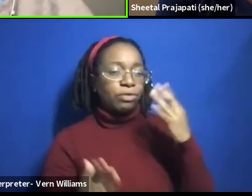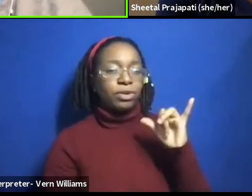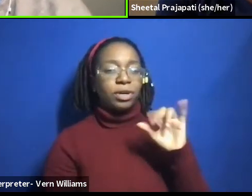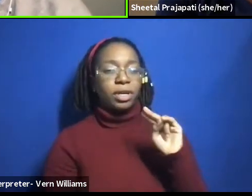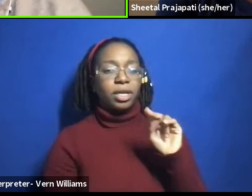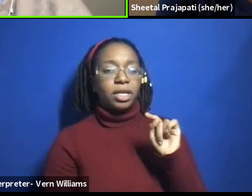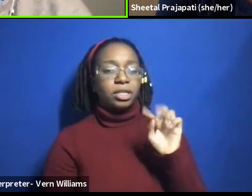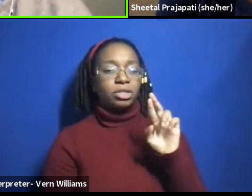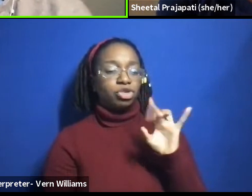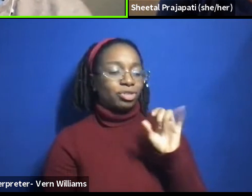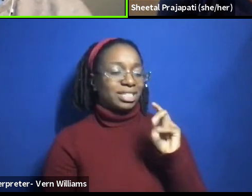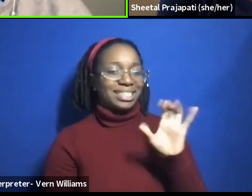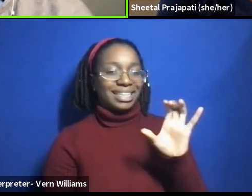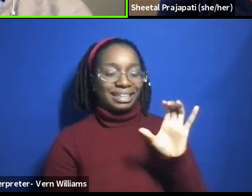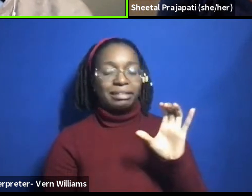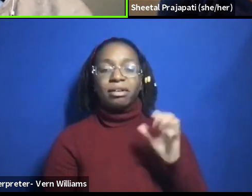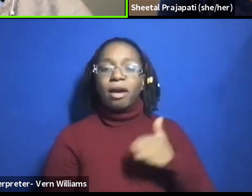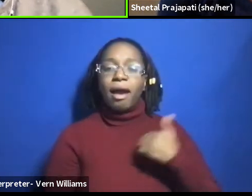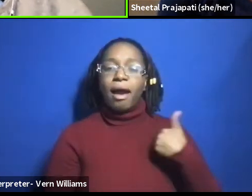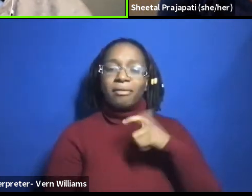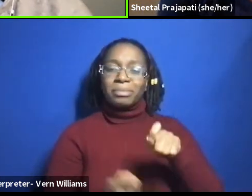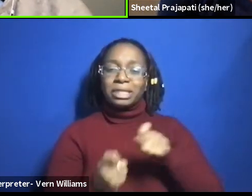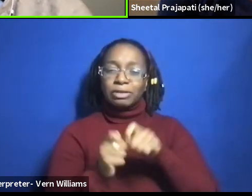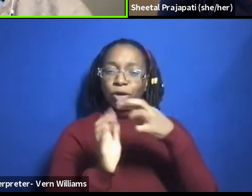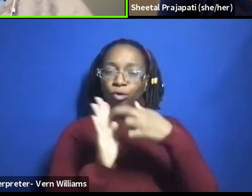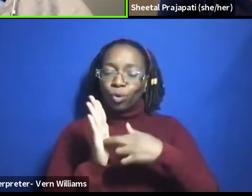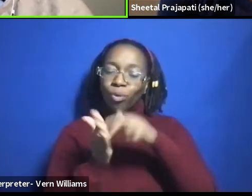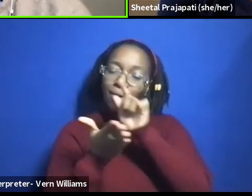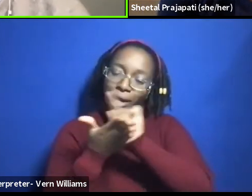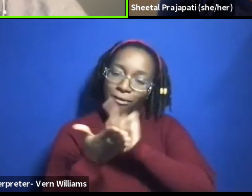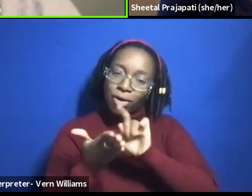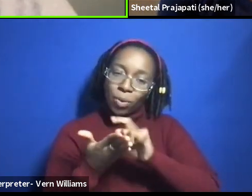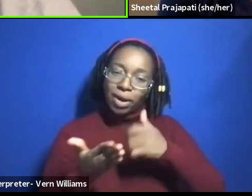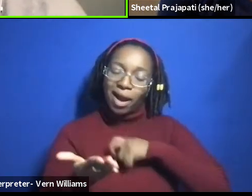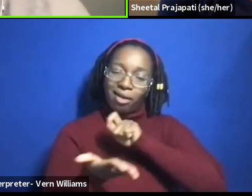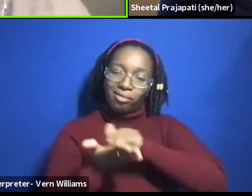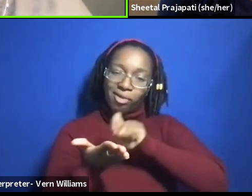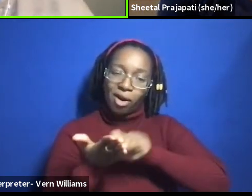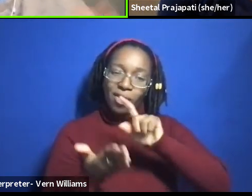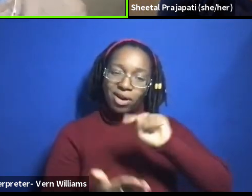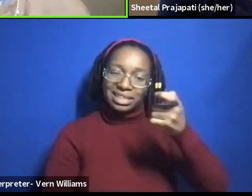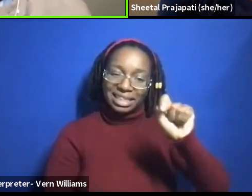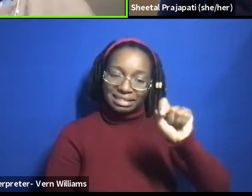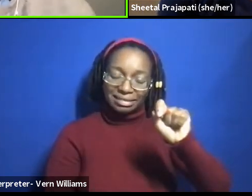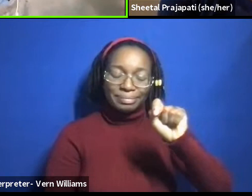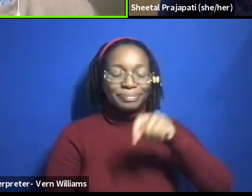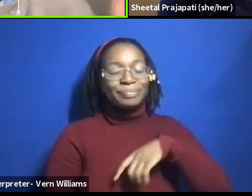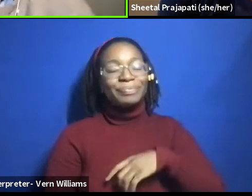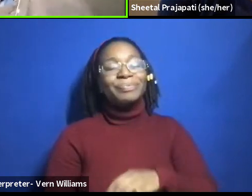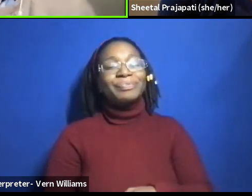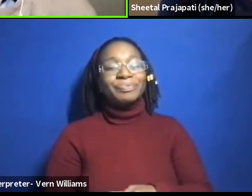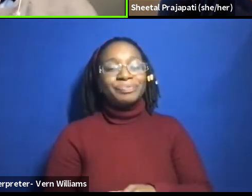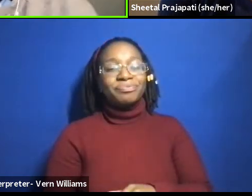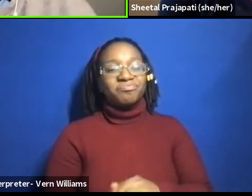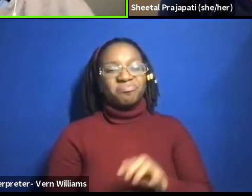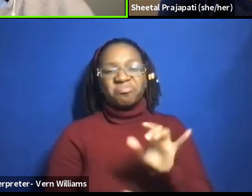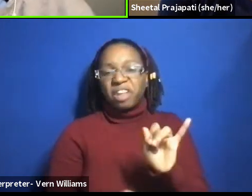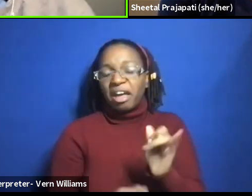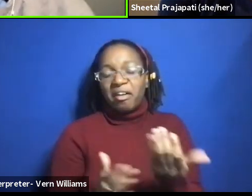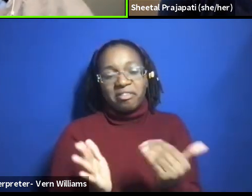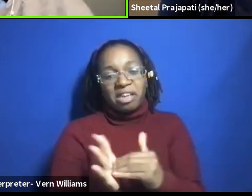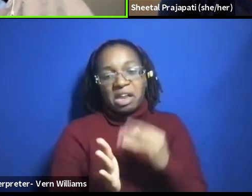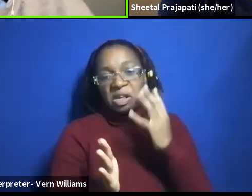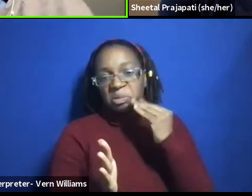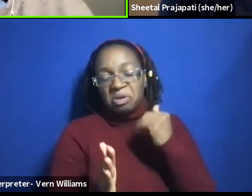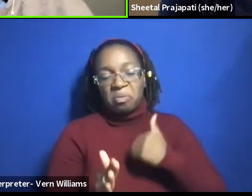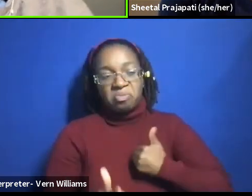myself the rule that I had to write every single week a text. And it goes back to an experience that I had earlier when I was younger.